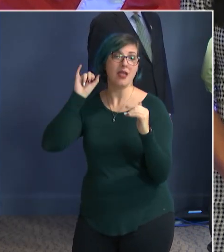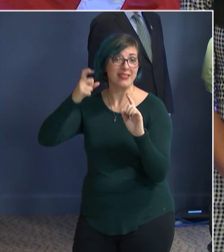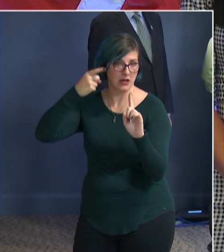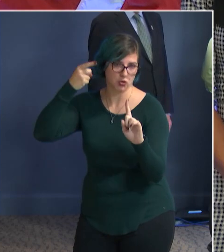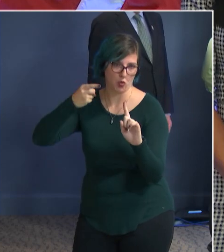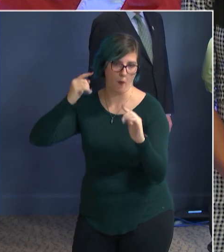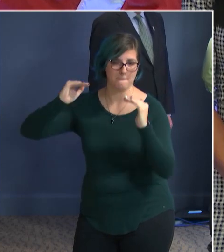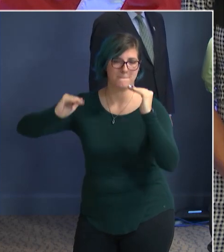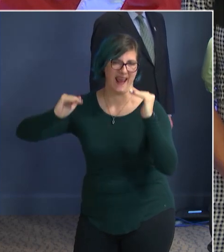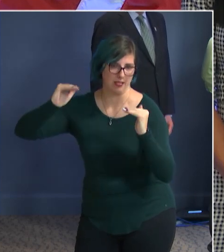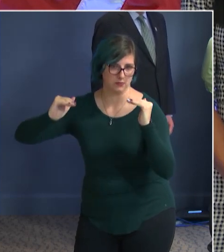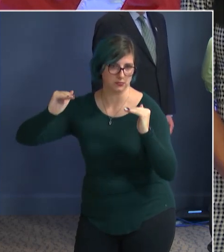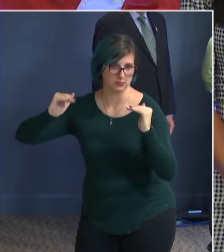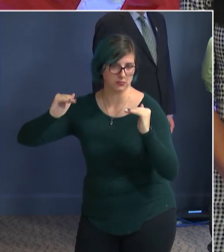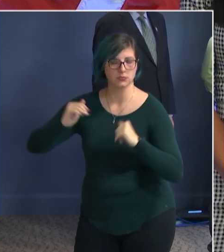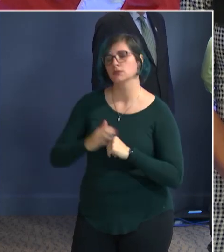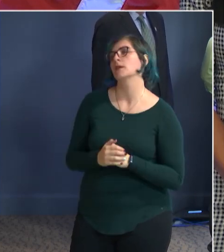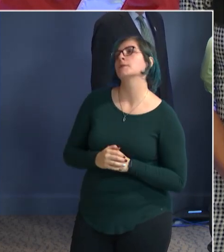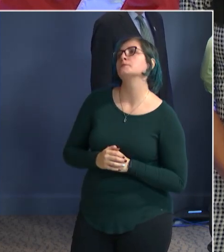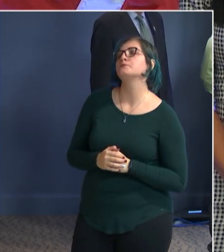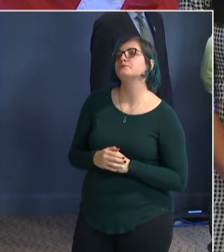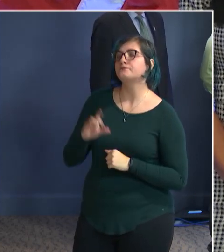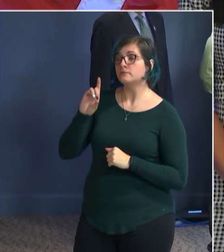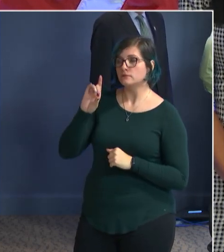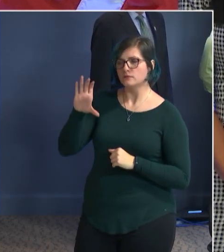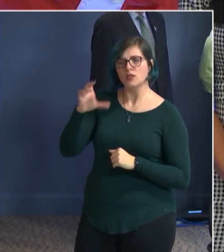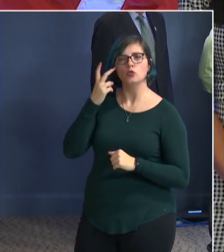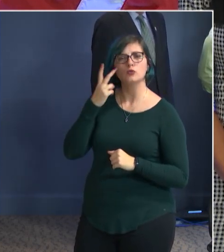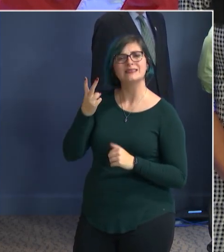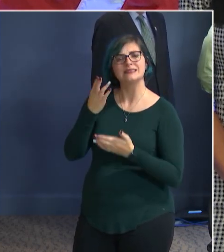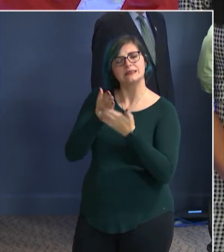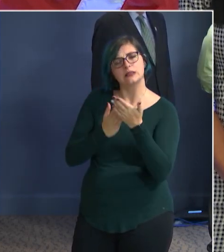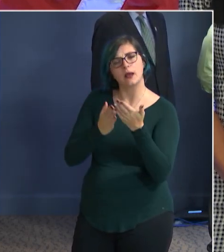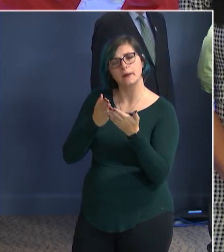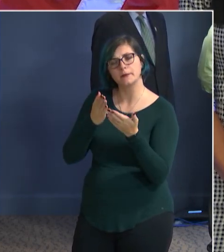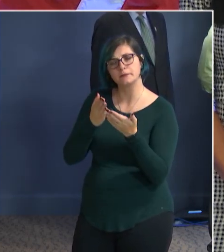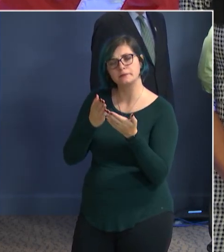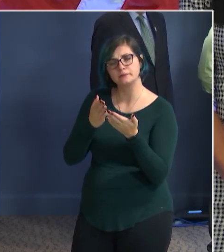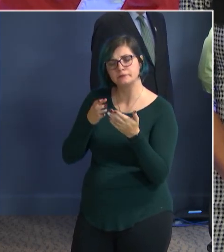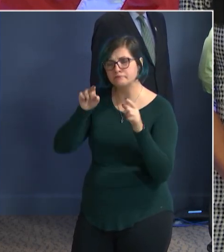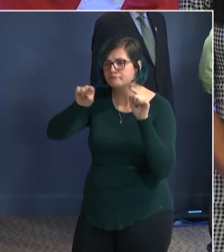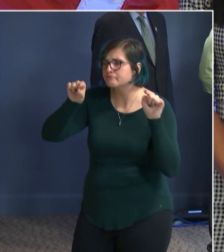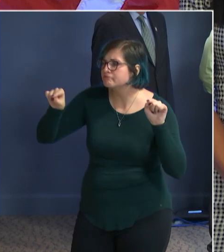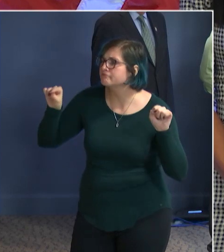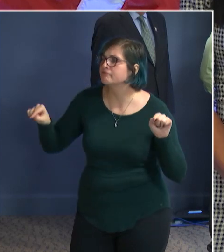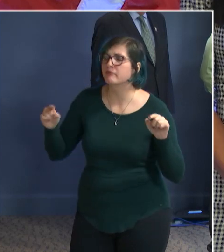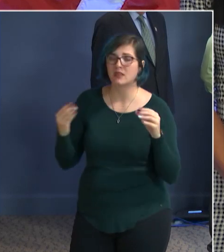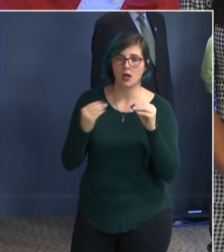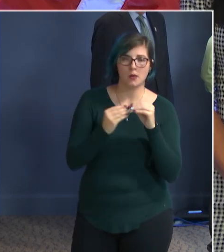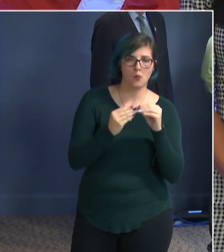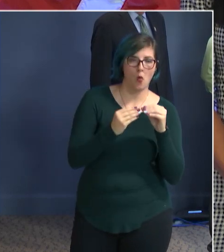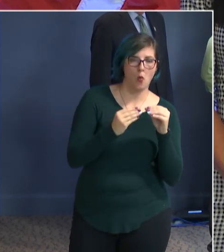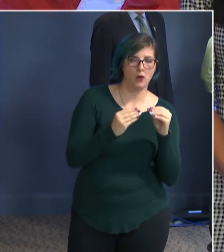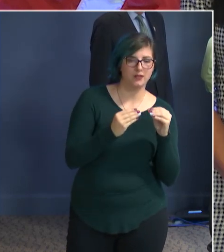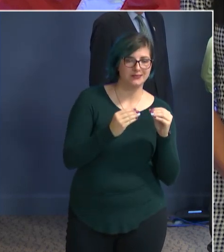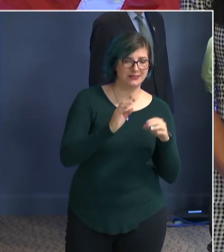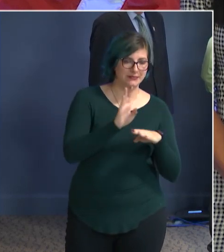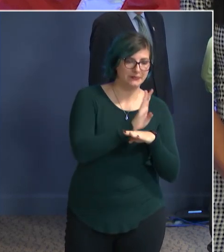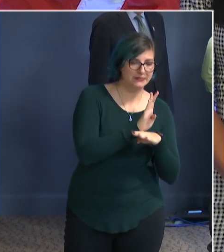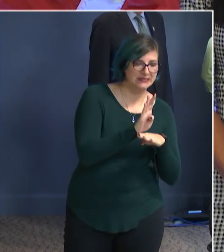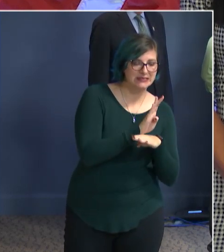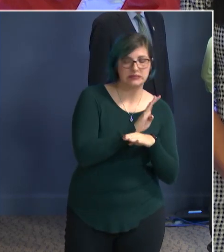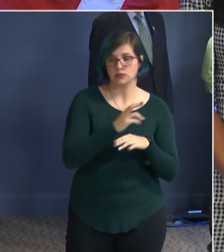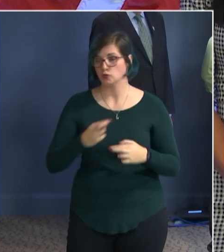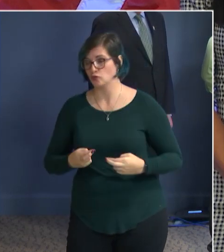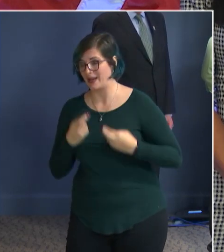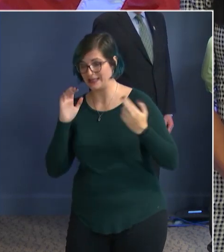Even in our own city, when we see some parts of the city that have more of a commercial and residential balance, they fared better during